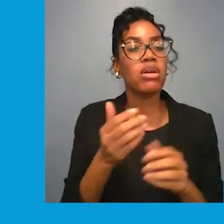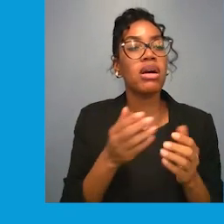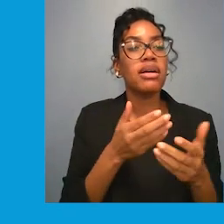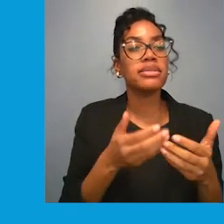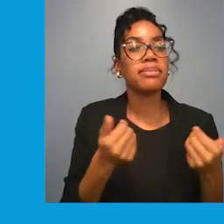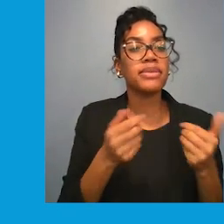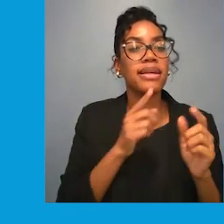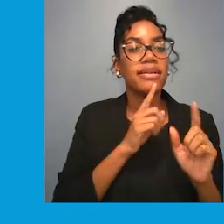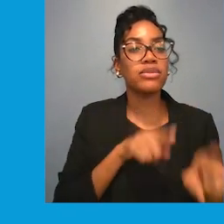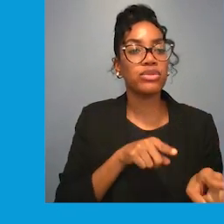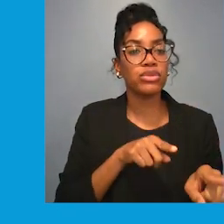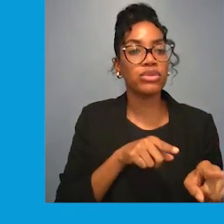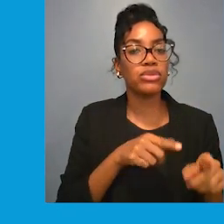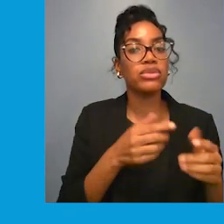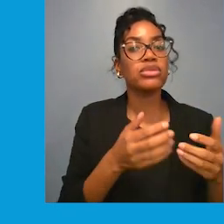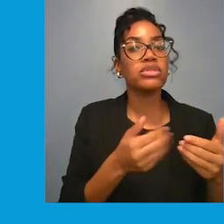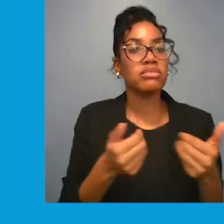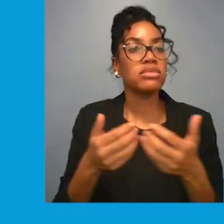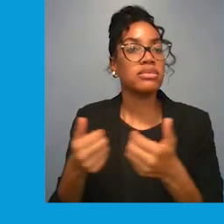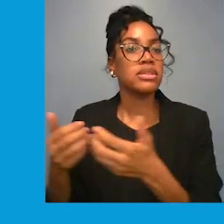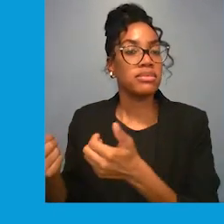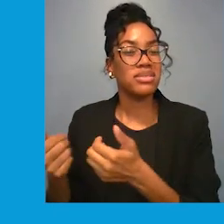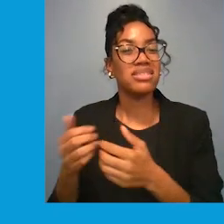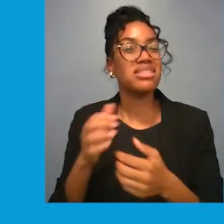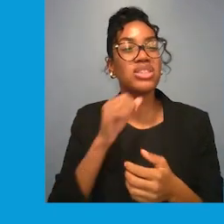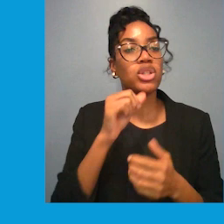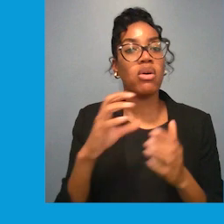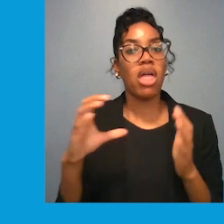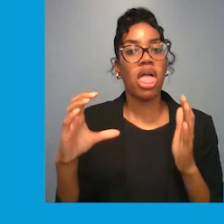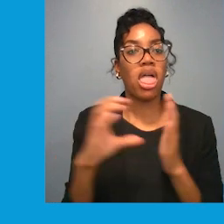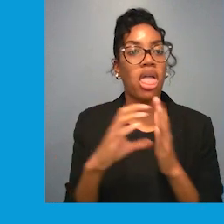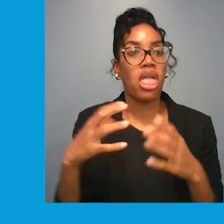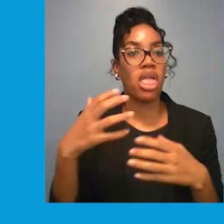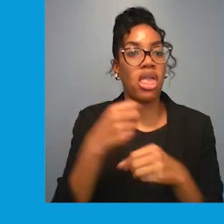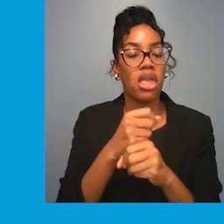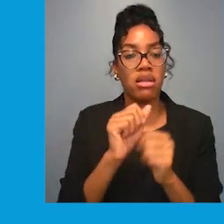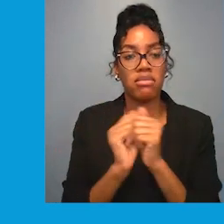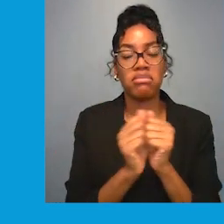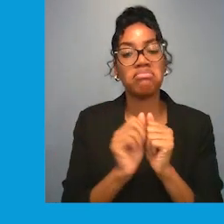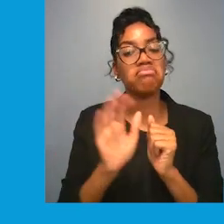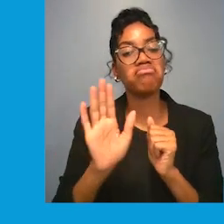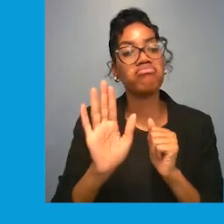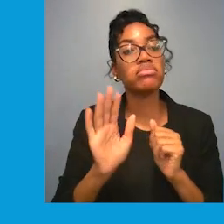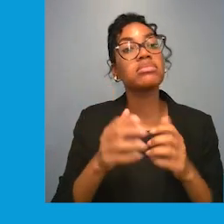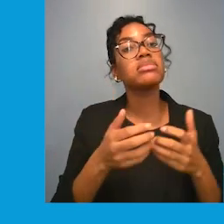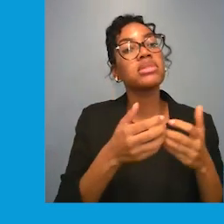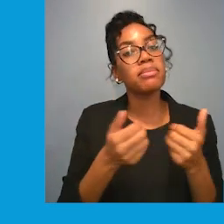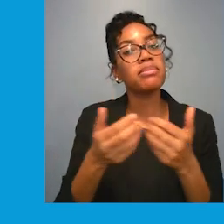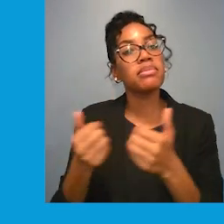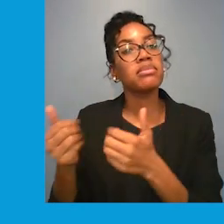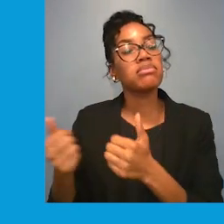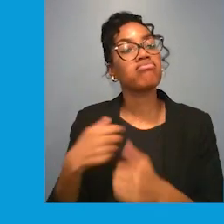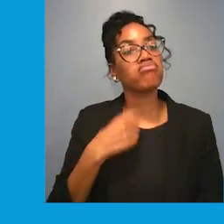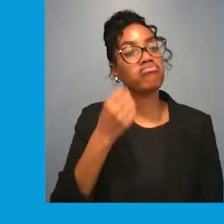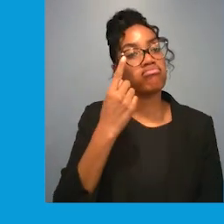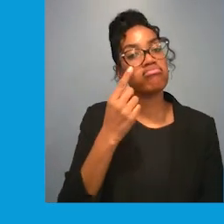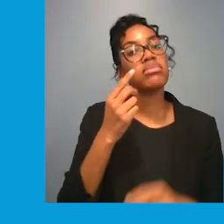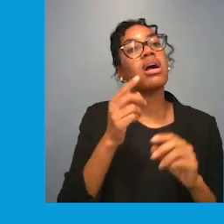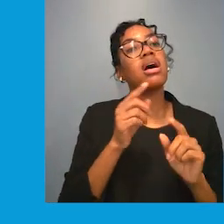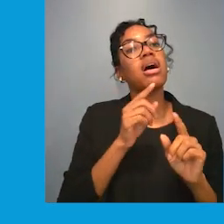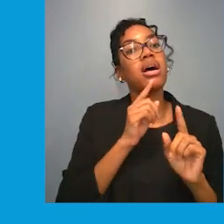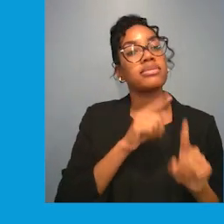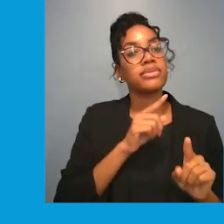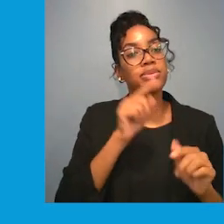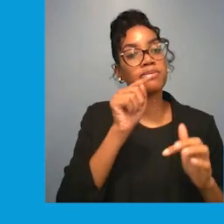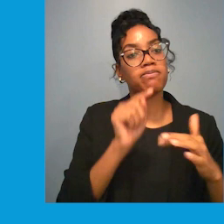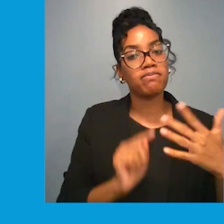our reviewers know what you are talking about and which question you're answering. The entire personal, educational, and career development section should